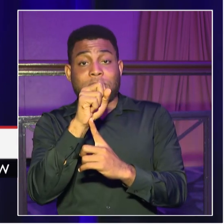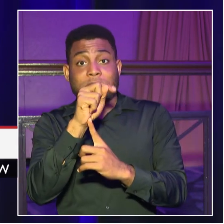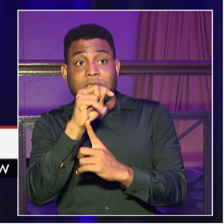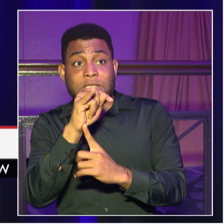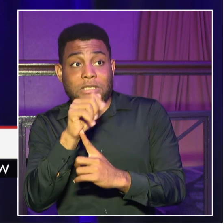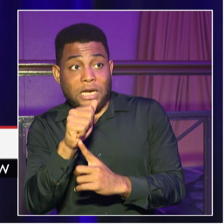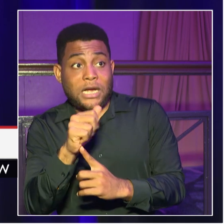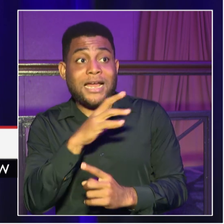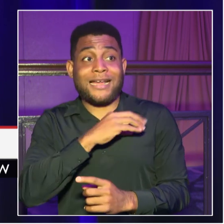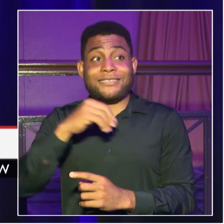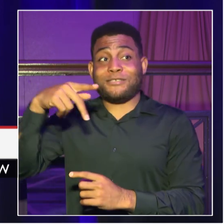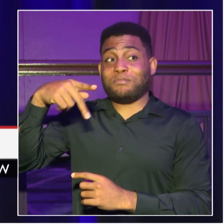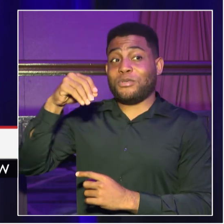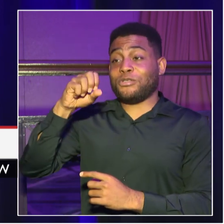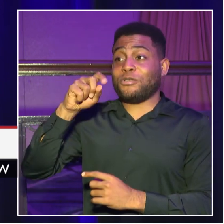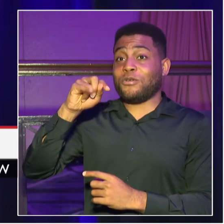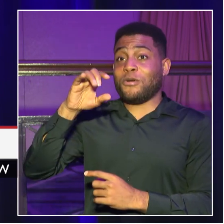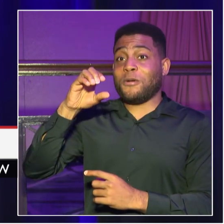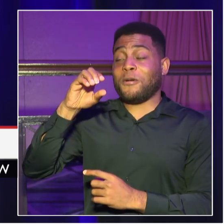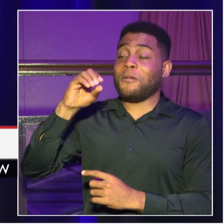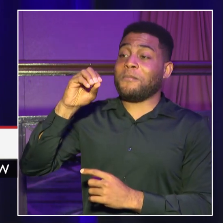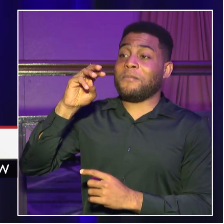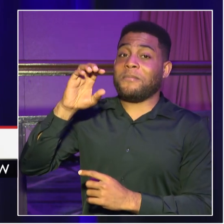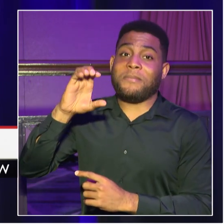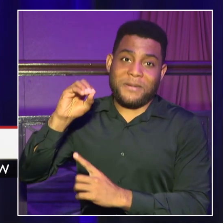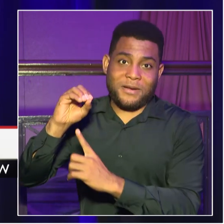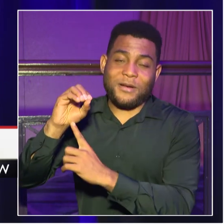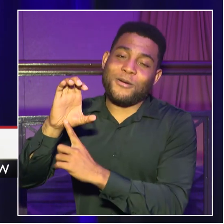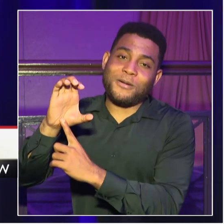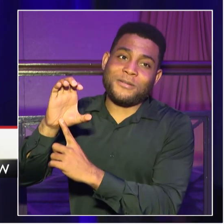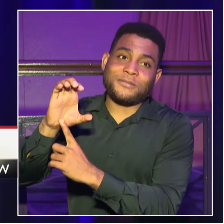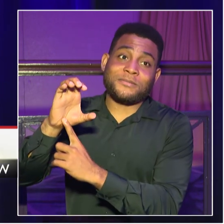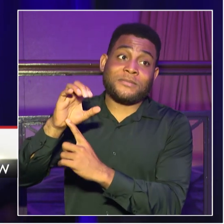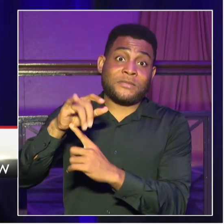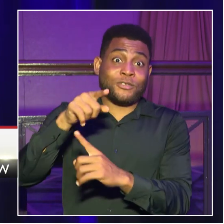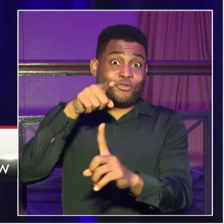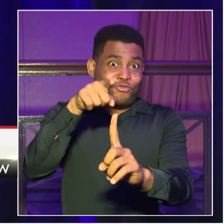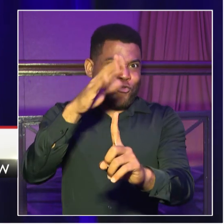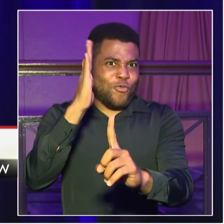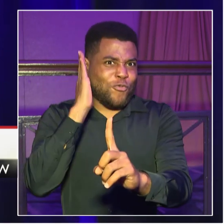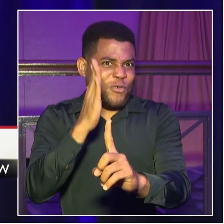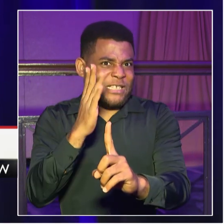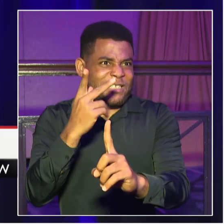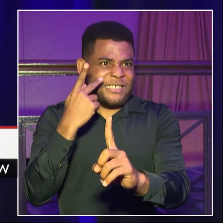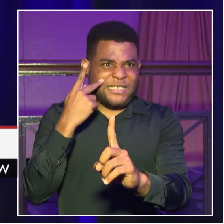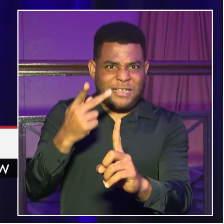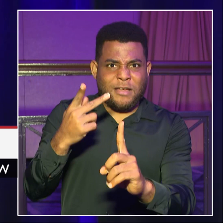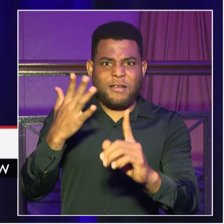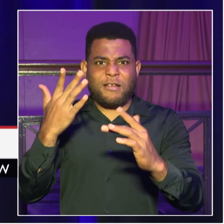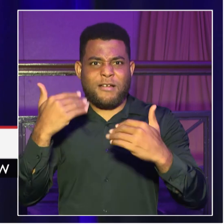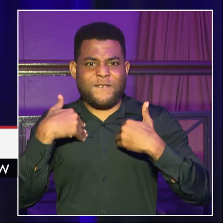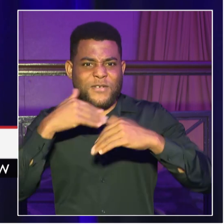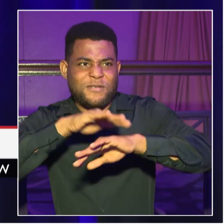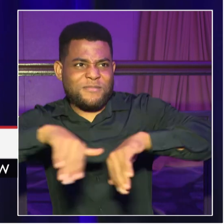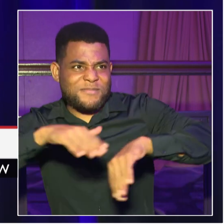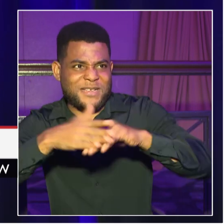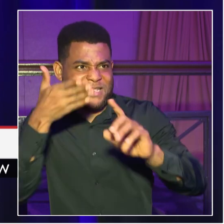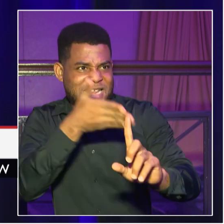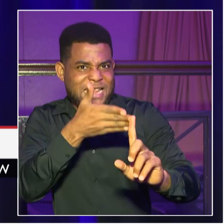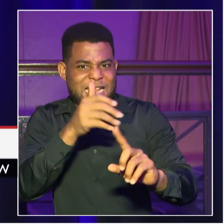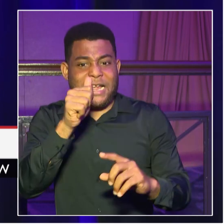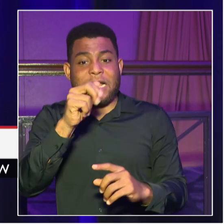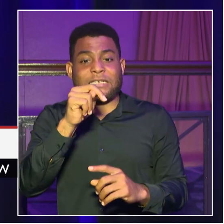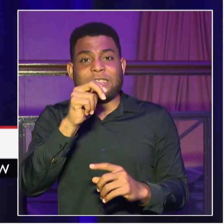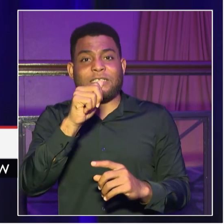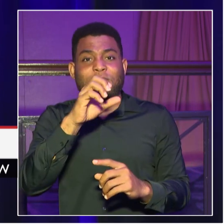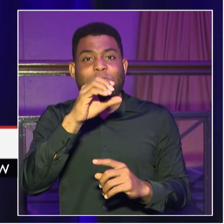there. And so we're going to keep that work going. And the iconic DC events have evolved and